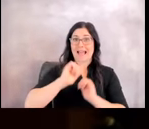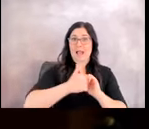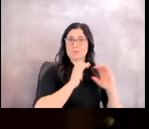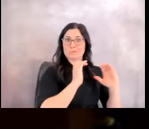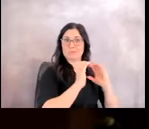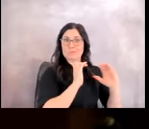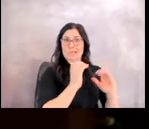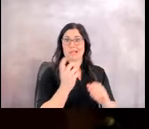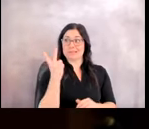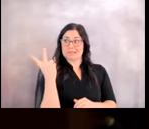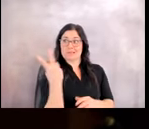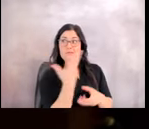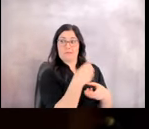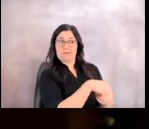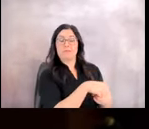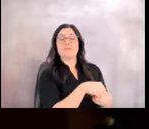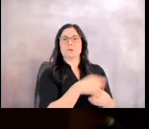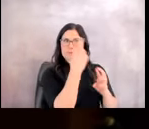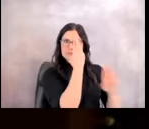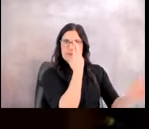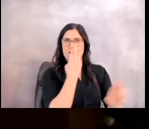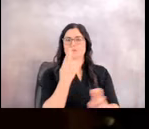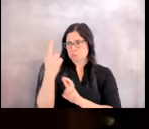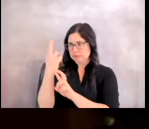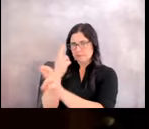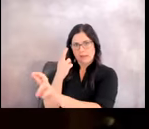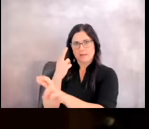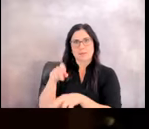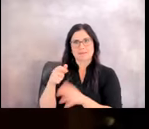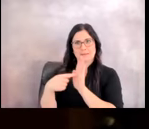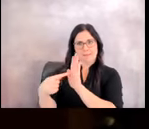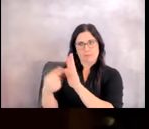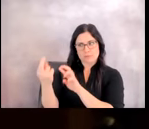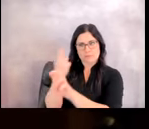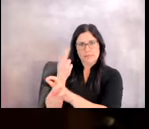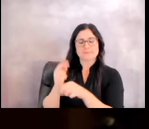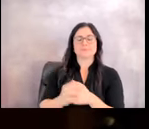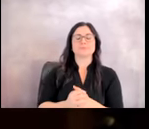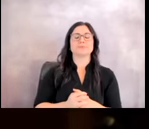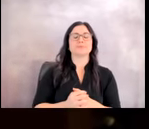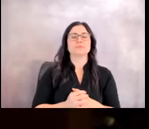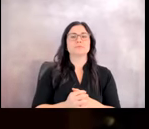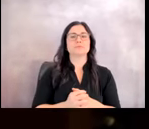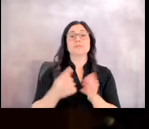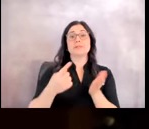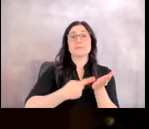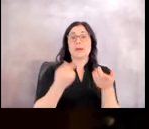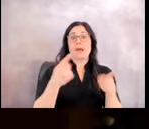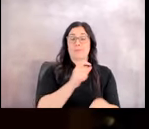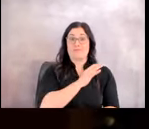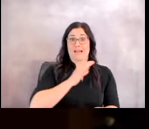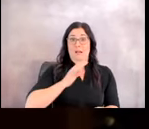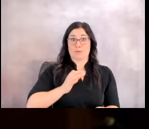these conversations, but having them in respectful conversations. So there are times though where faculty need